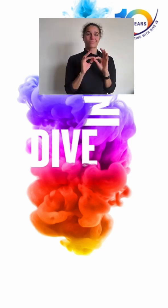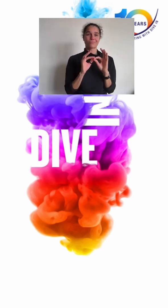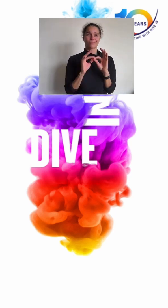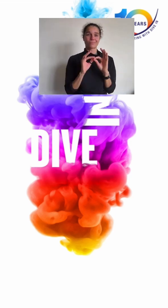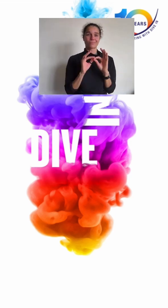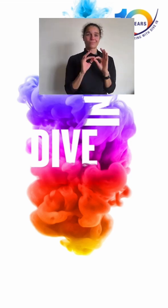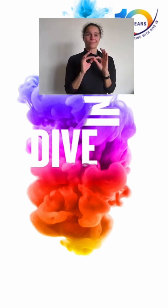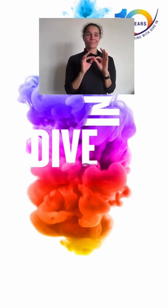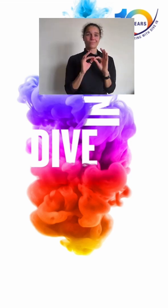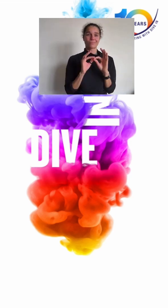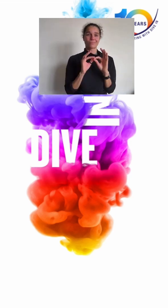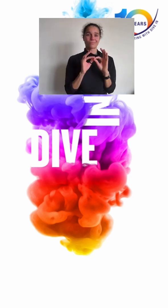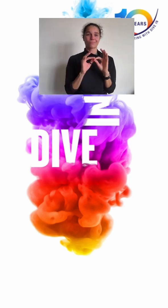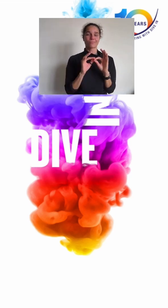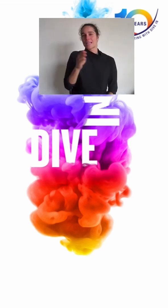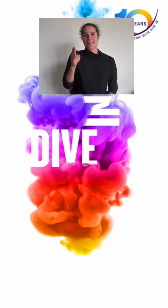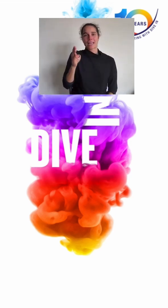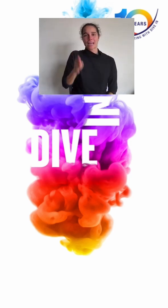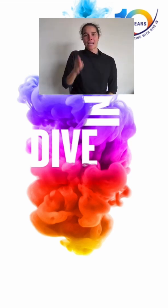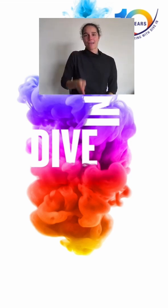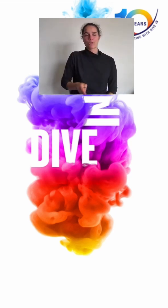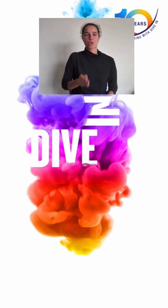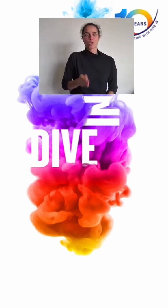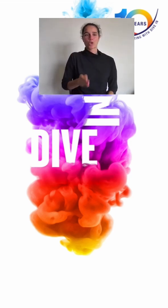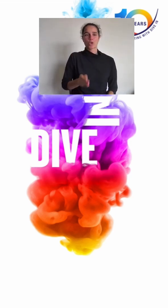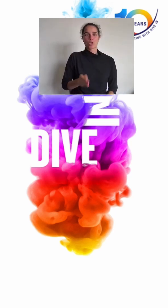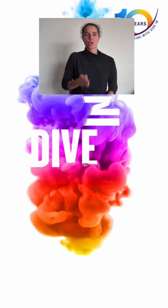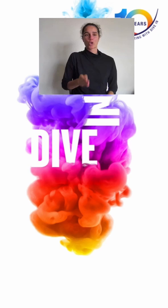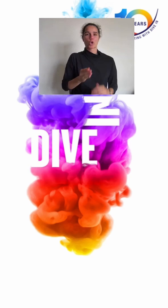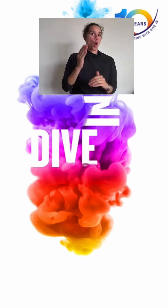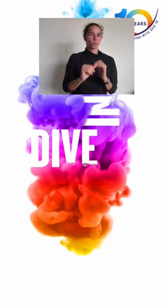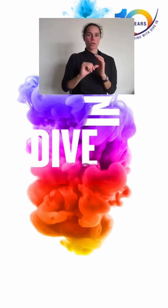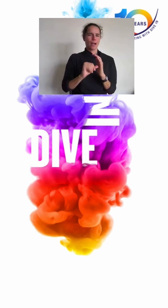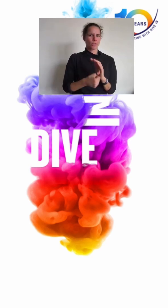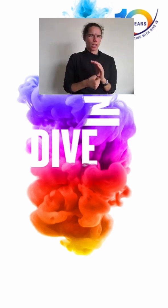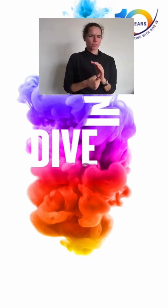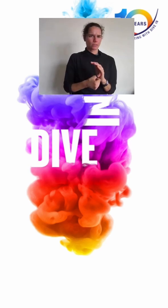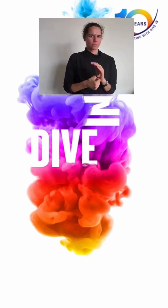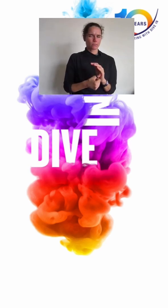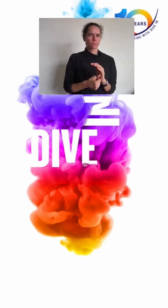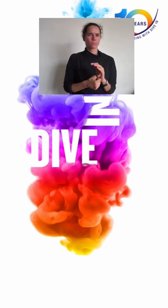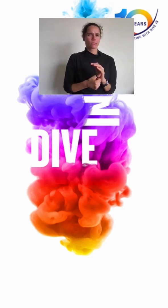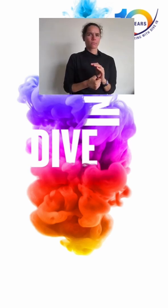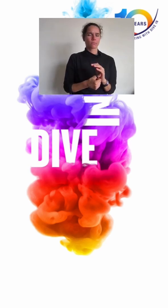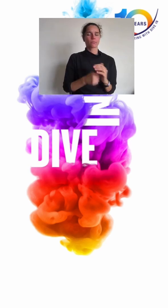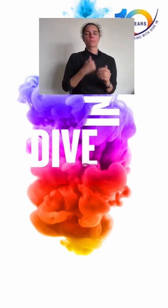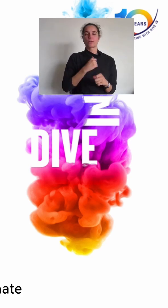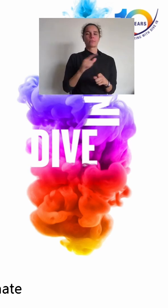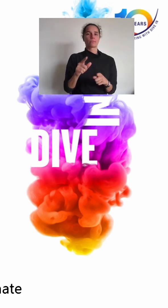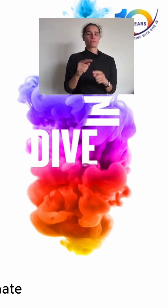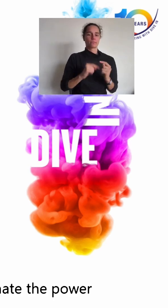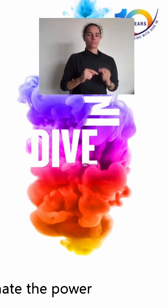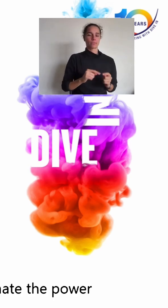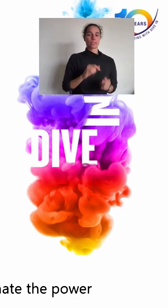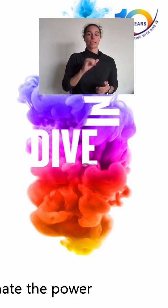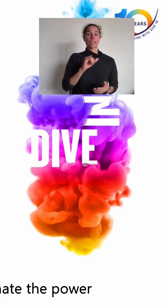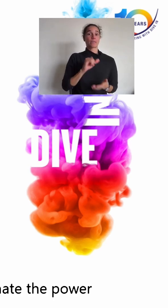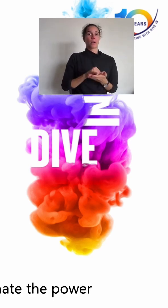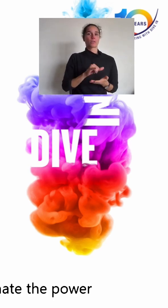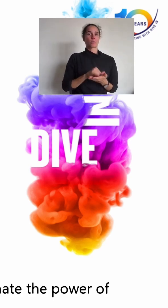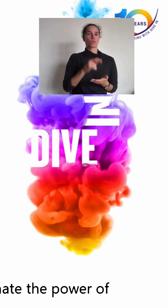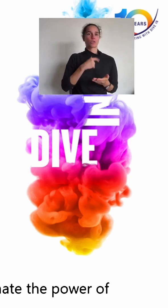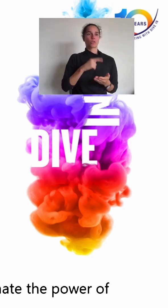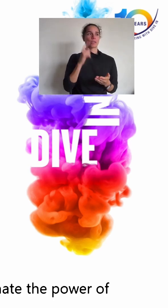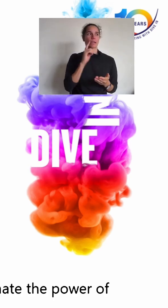You never can overemphasize or underestimate the power of hi,